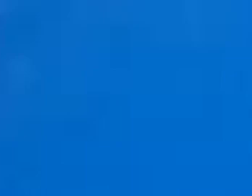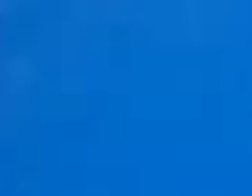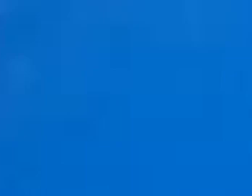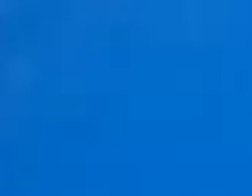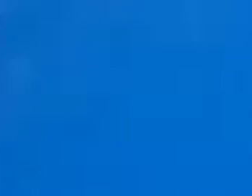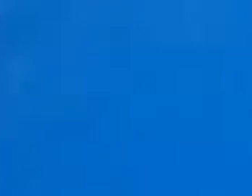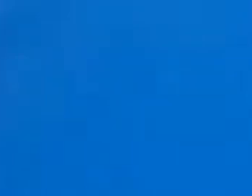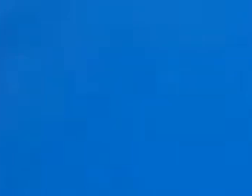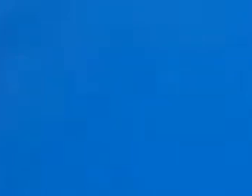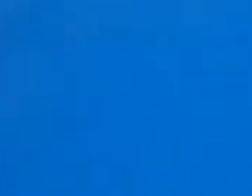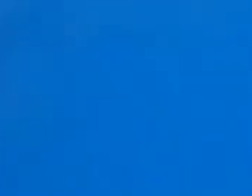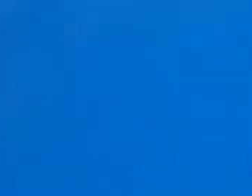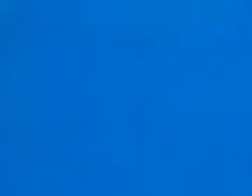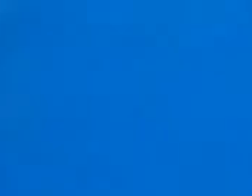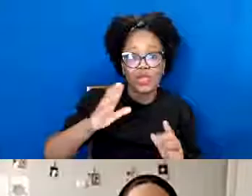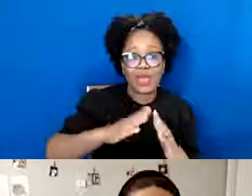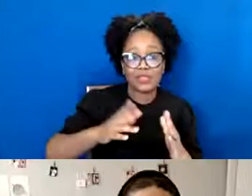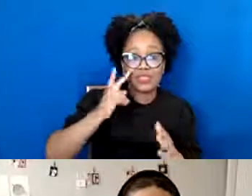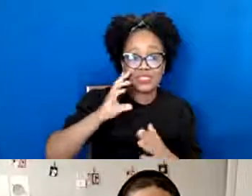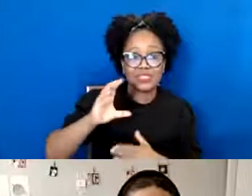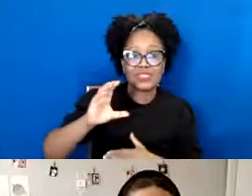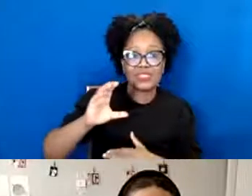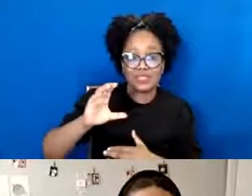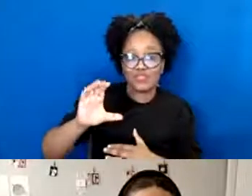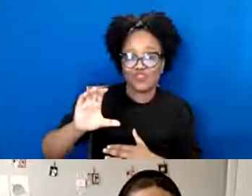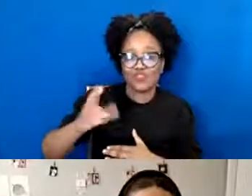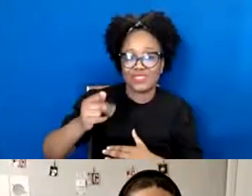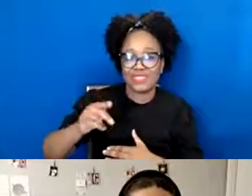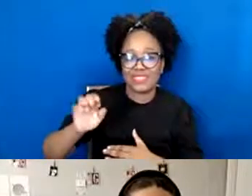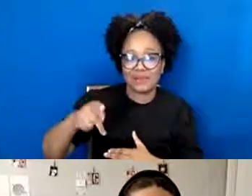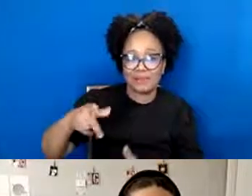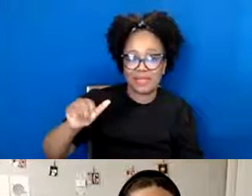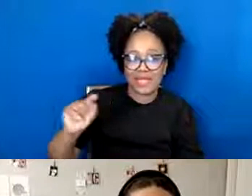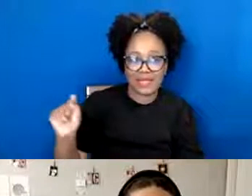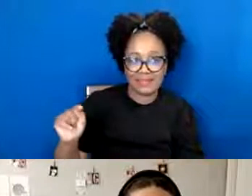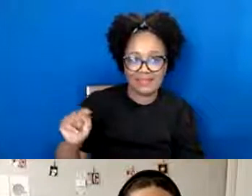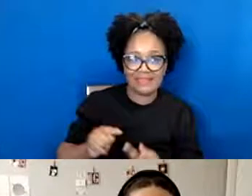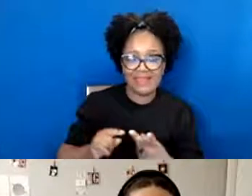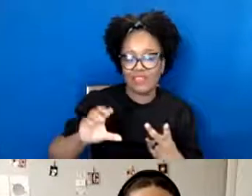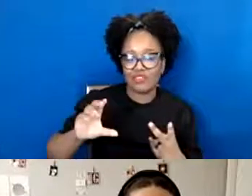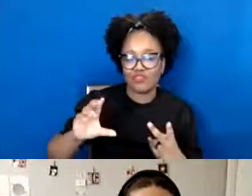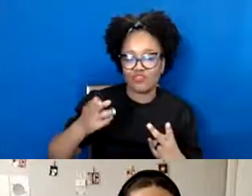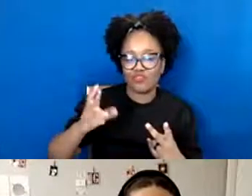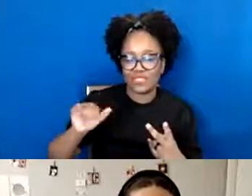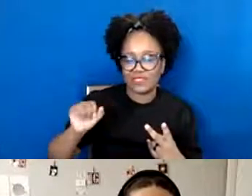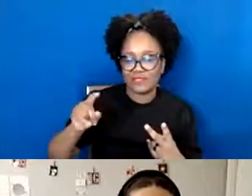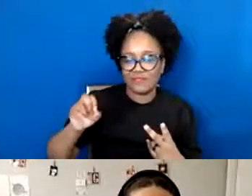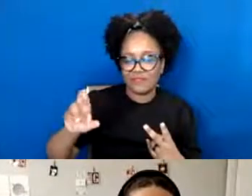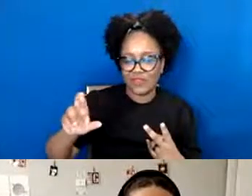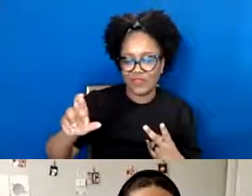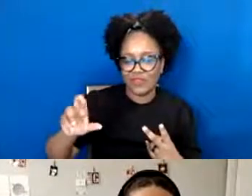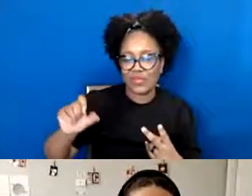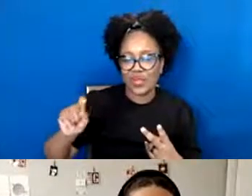Christopher Carter, who is a writing coach. You might want to just show up for that. A writing coach is going to help you spur on your big